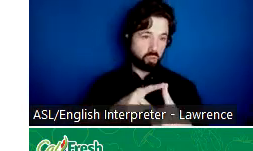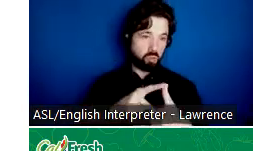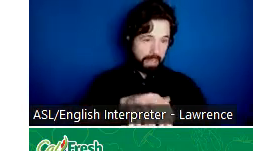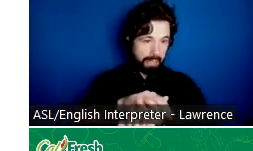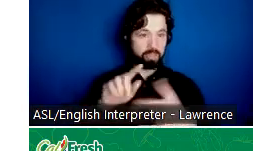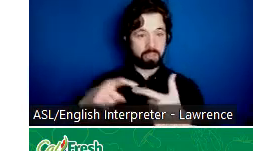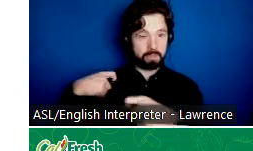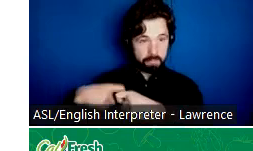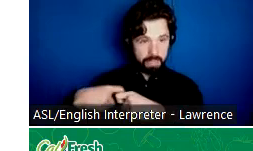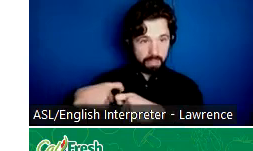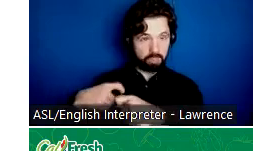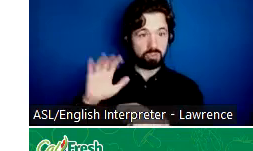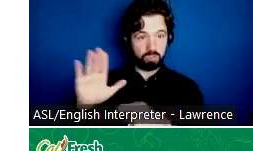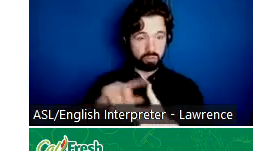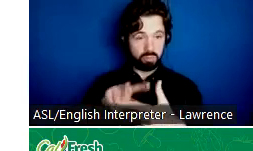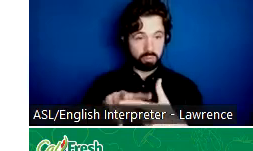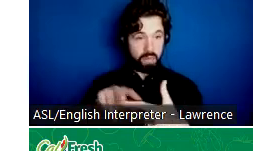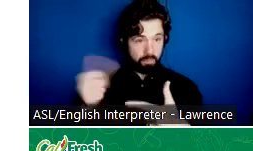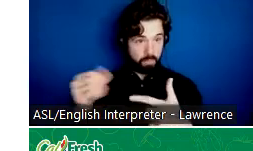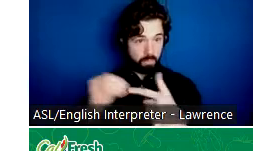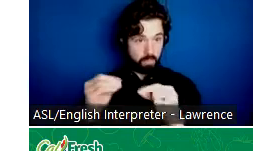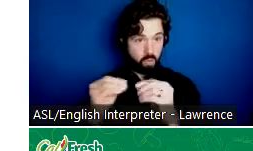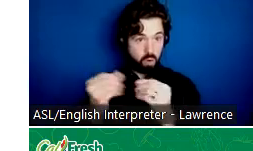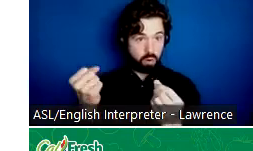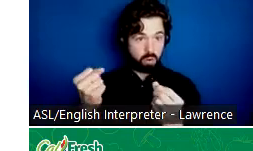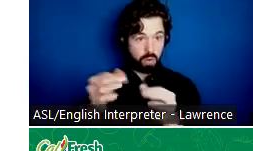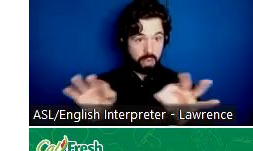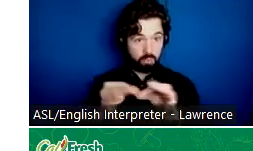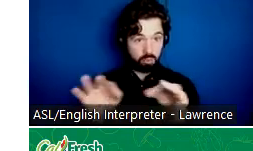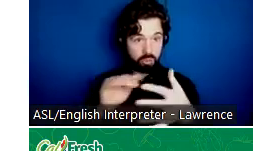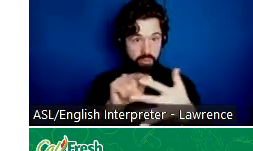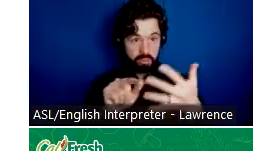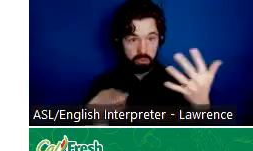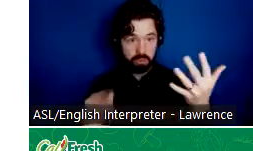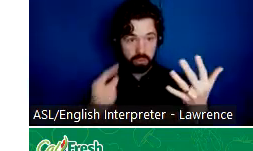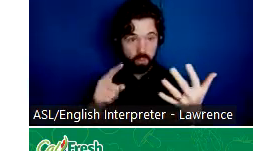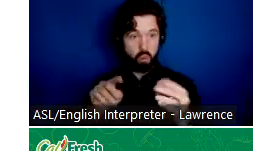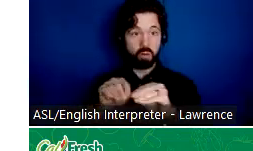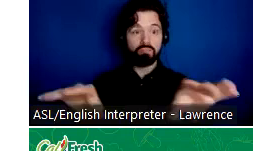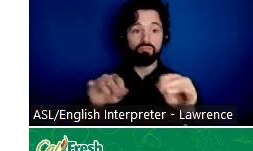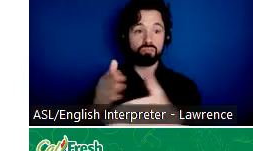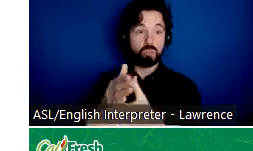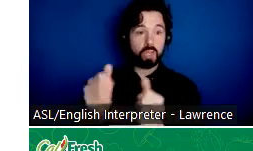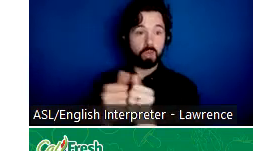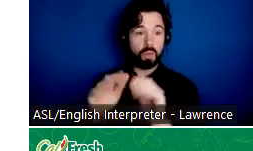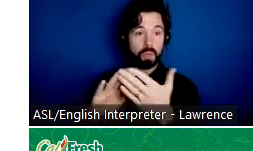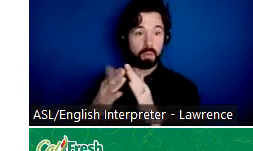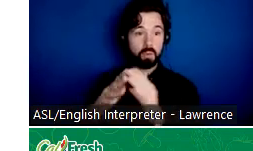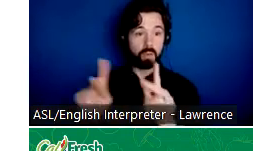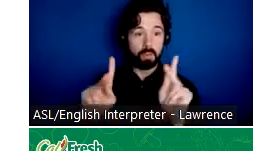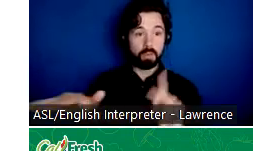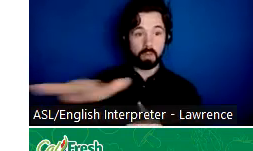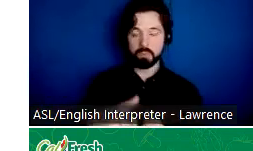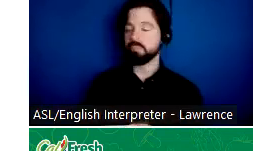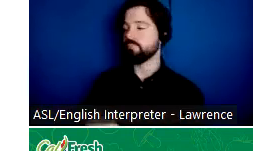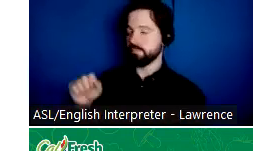language? Will there be additional languages available for outreach materials? Yes, so additional